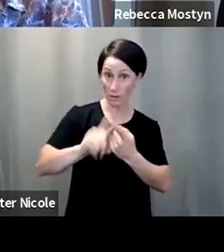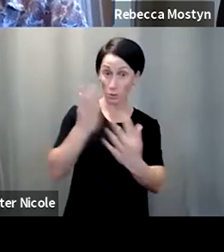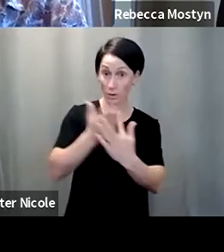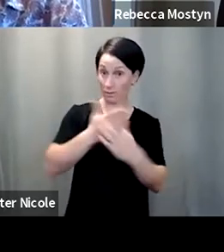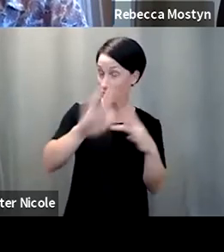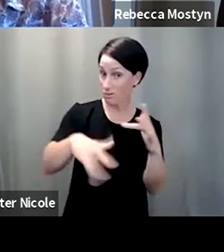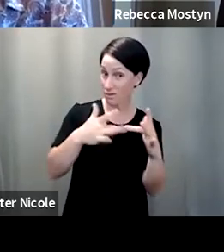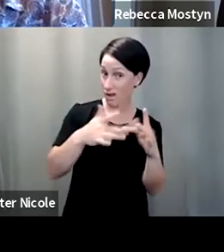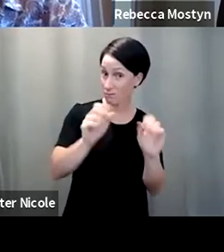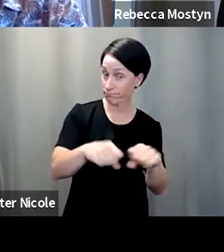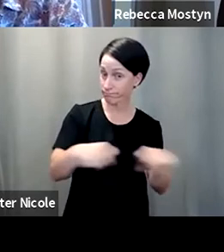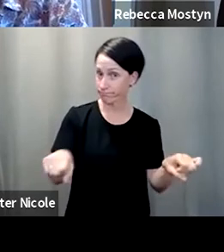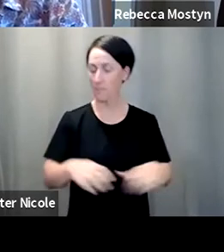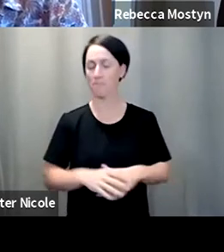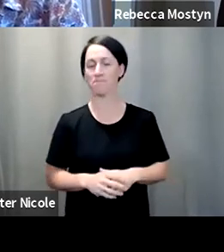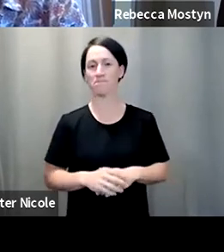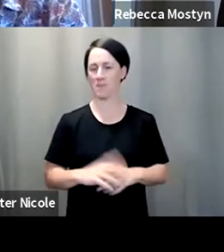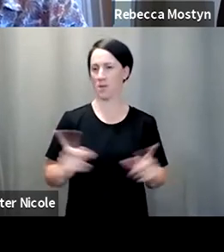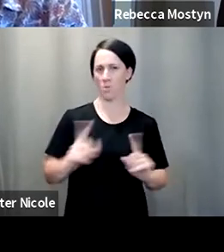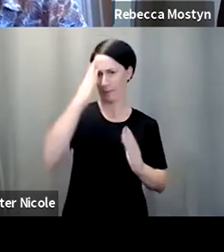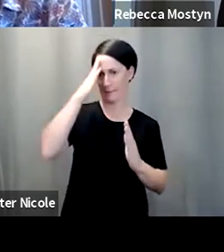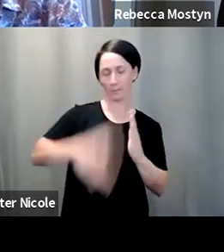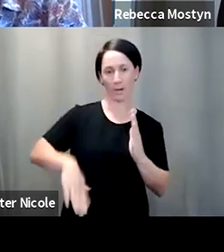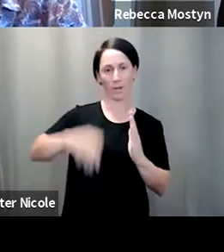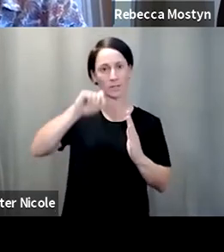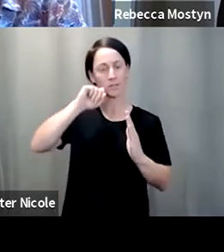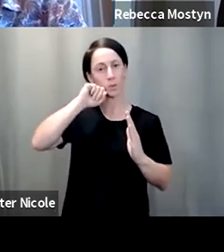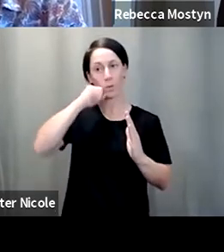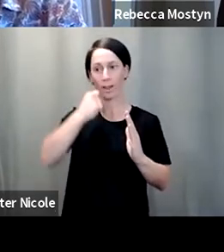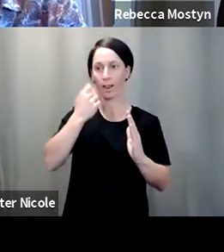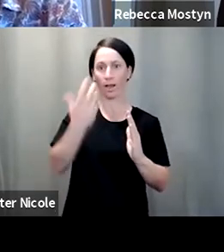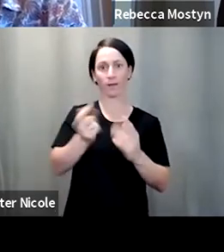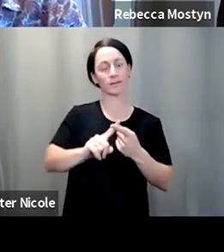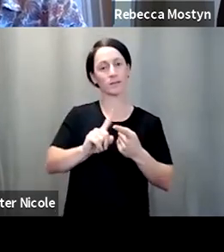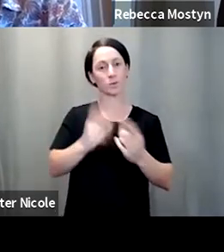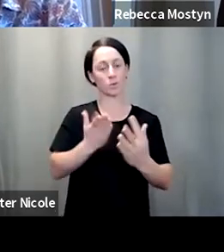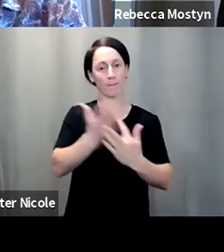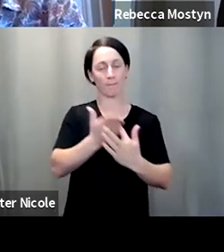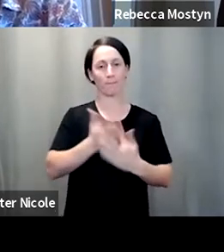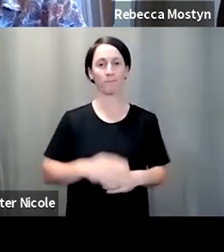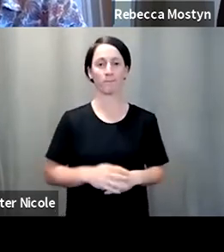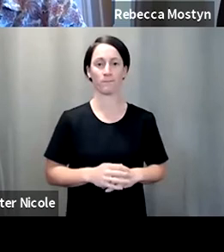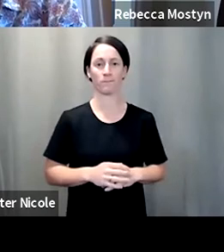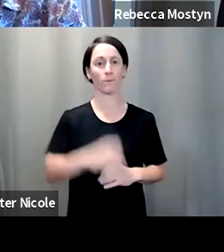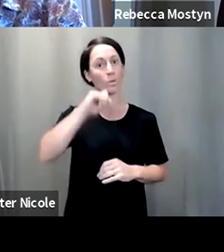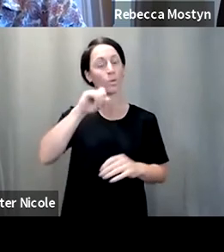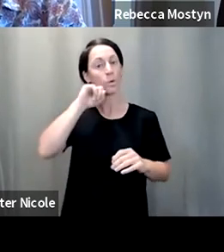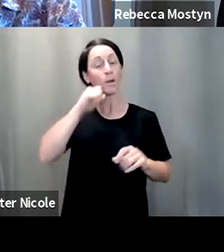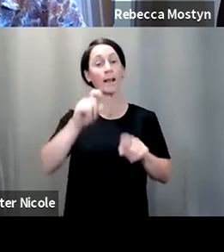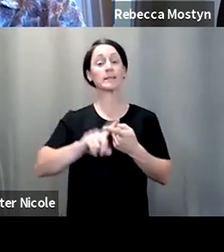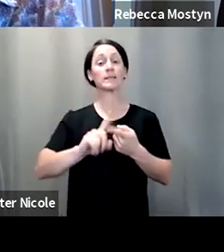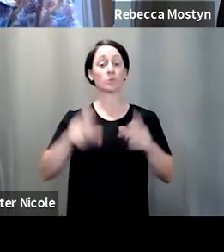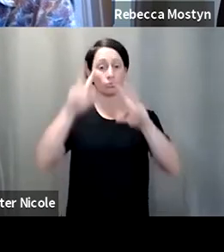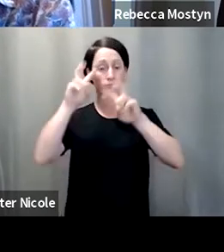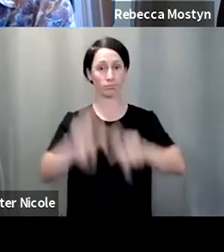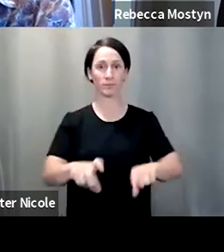And looking at which experiences are having that longevity. We're also going to be probing a little bit more deeply into the topic